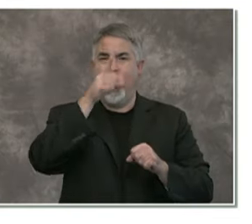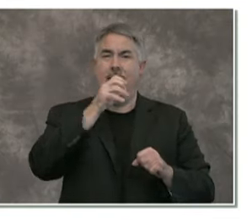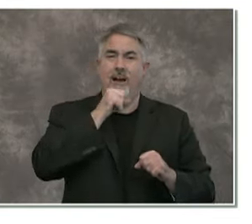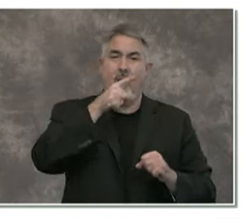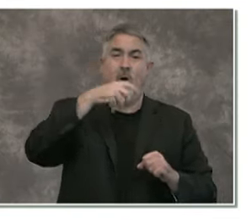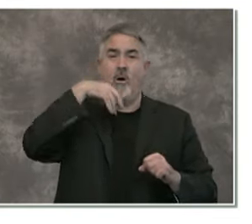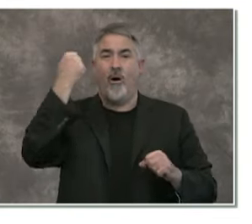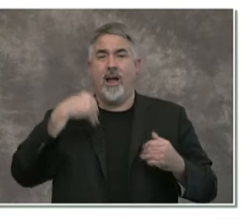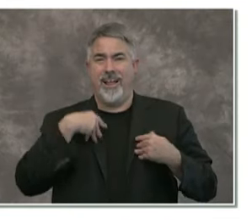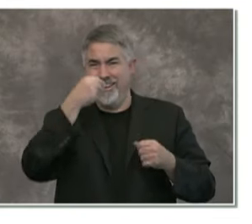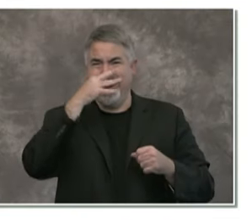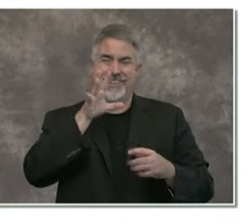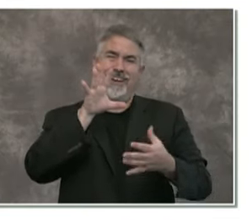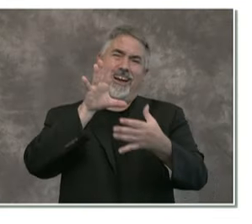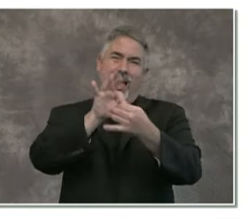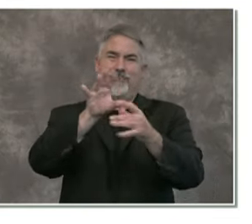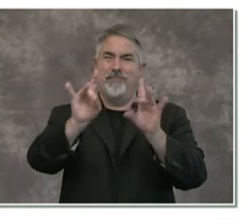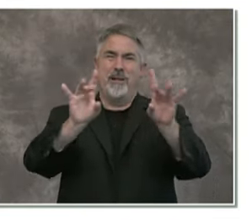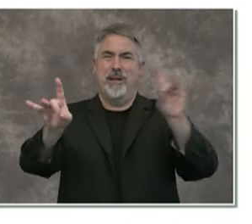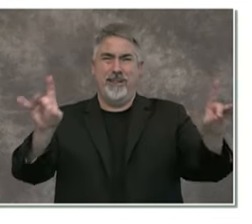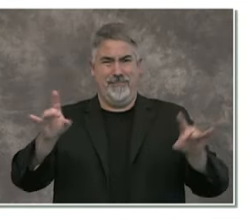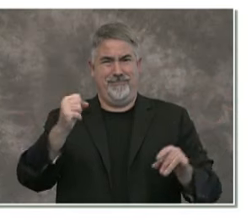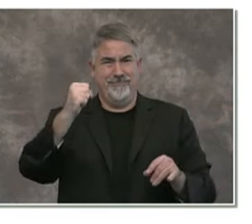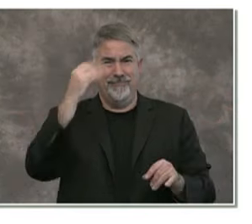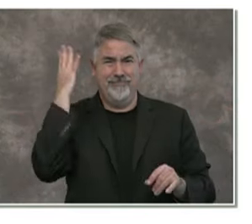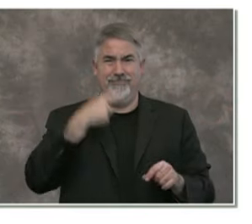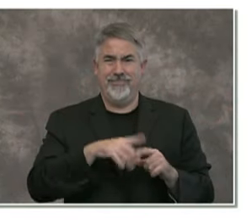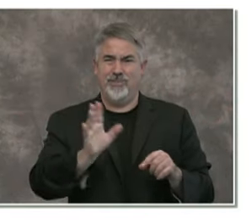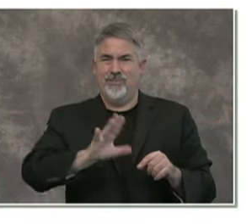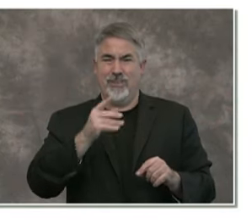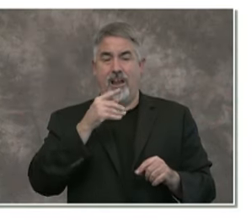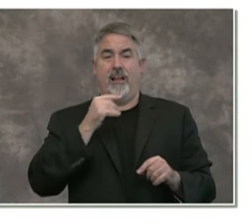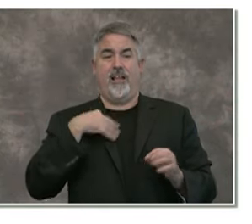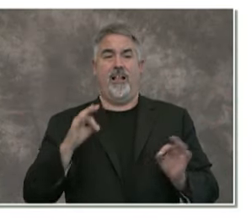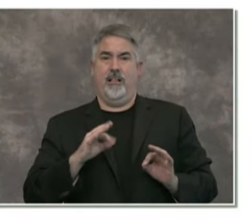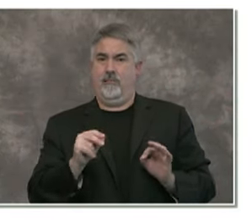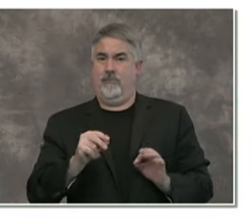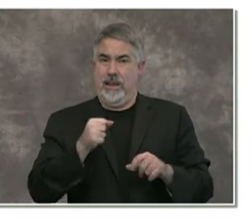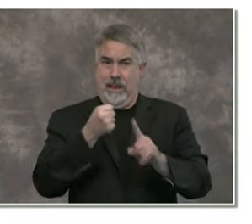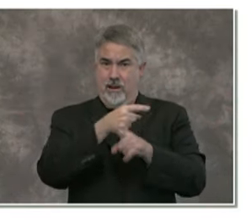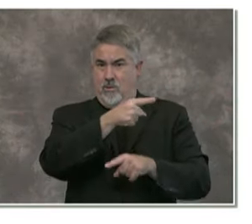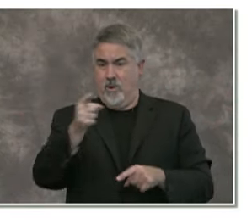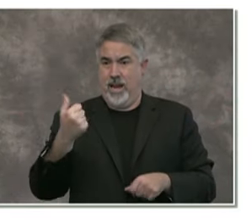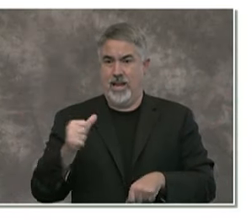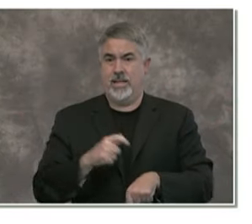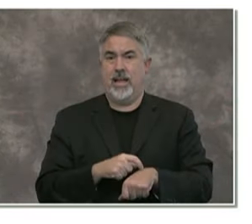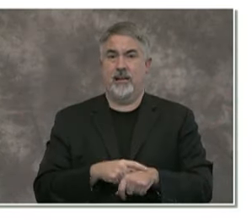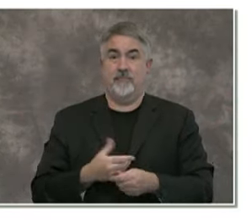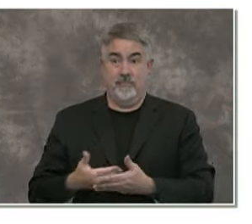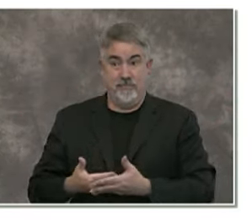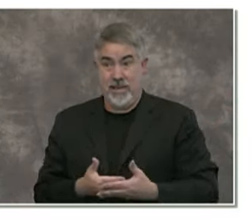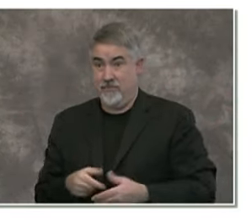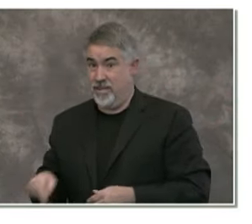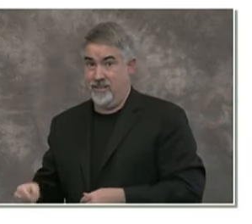of our cases goes from 3 months of age to 100 years of age.